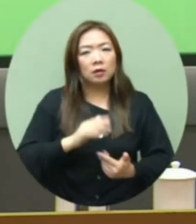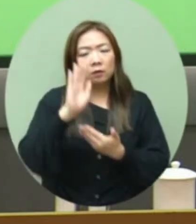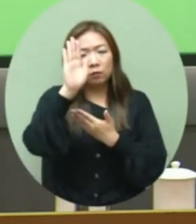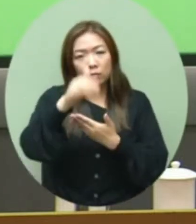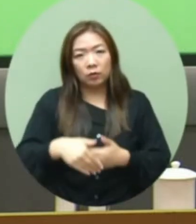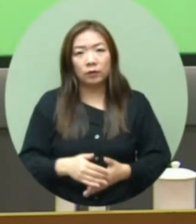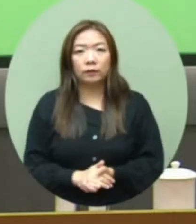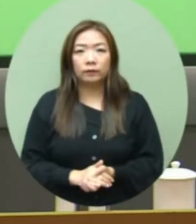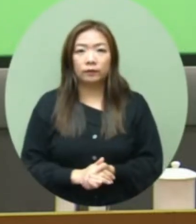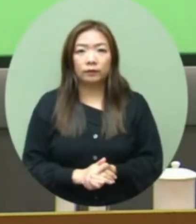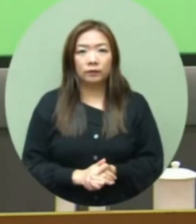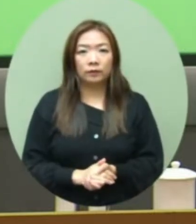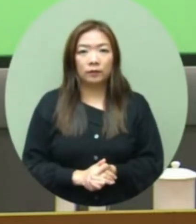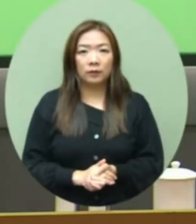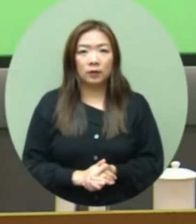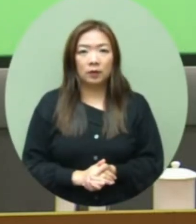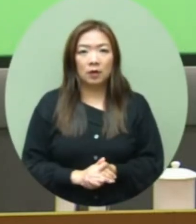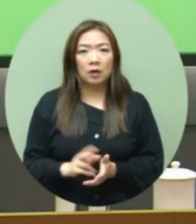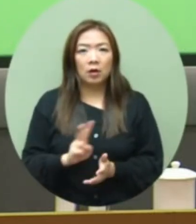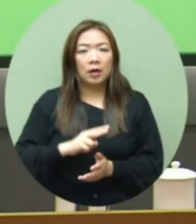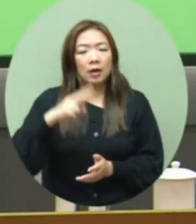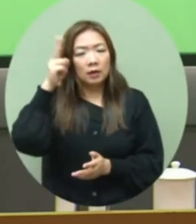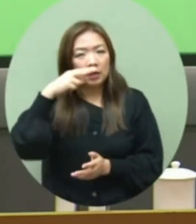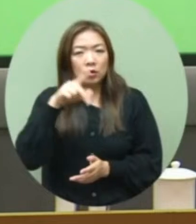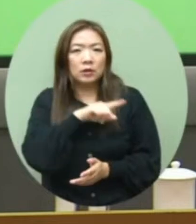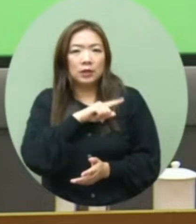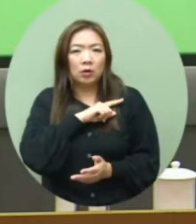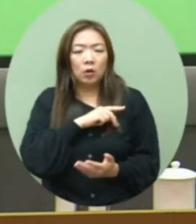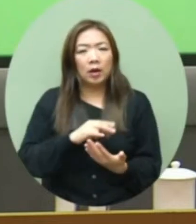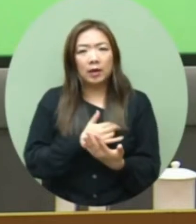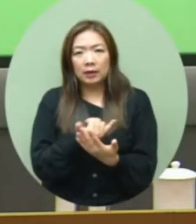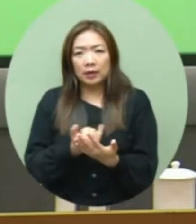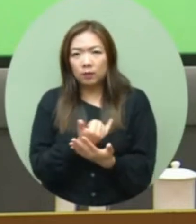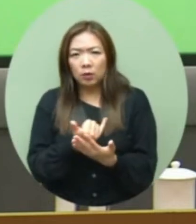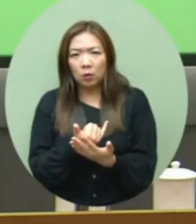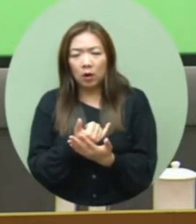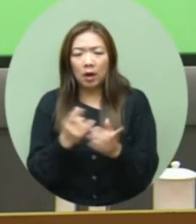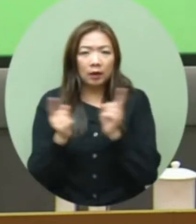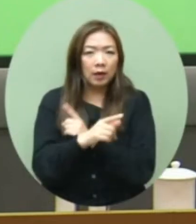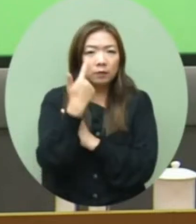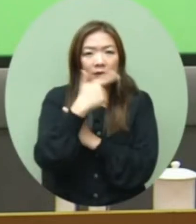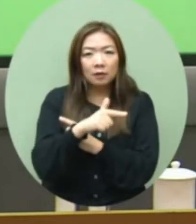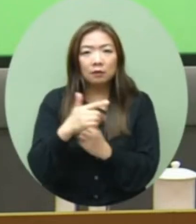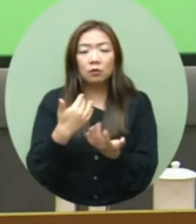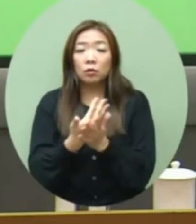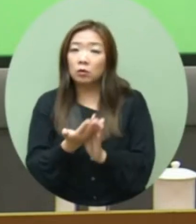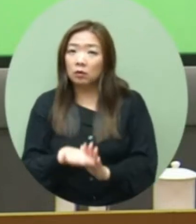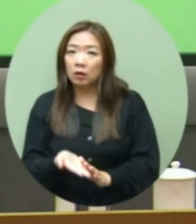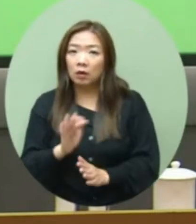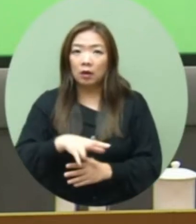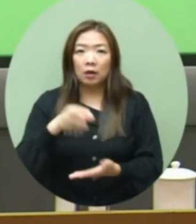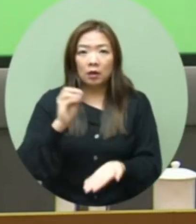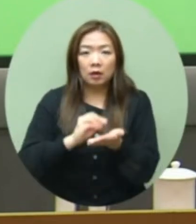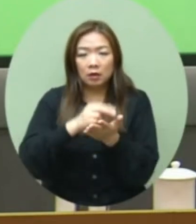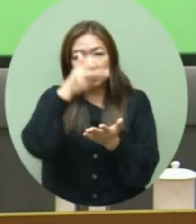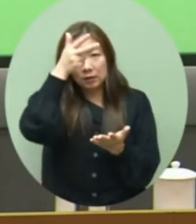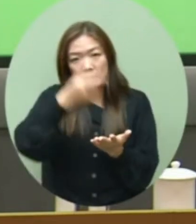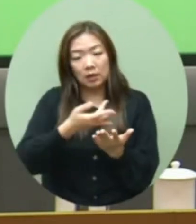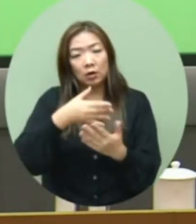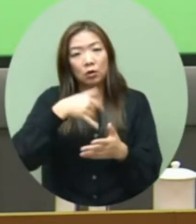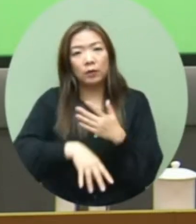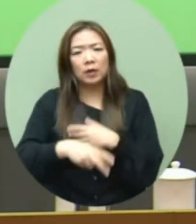the time. It is a long process. In the process, we reflect upon ourselves and make improvements